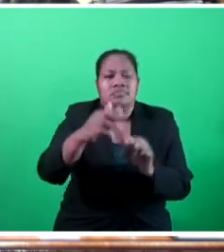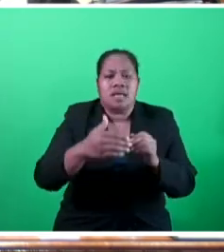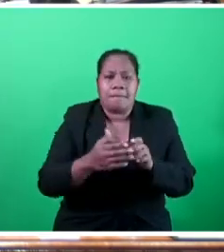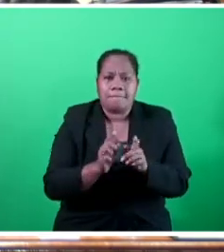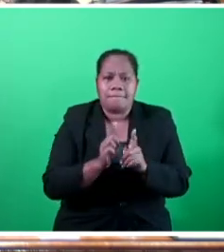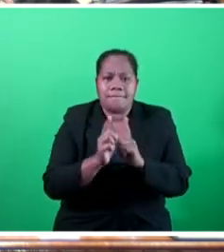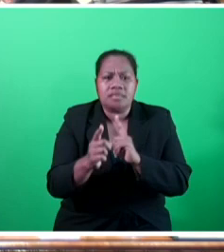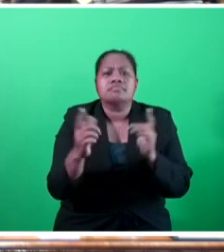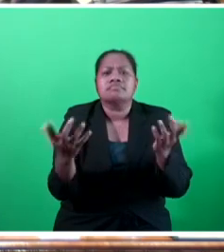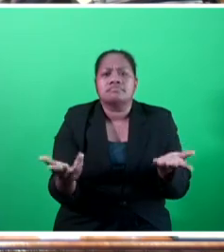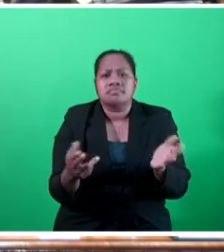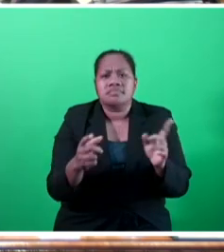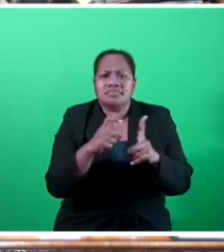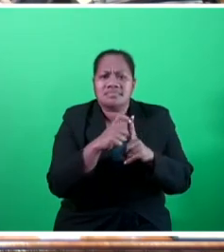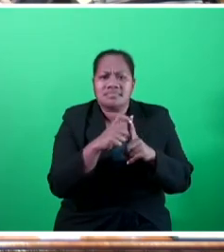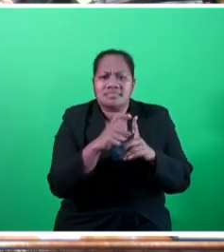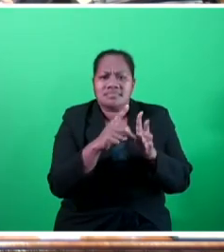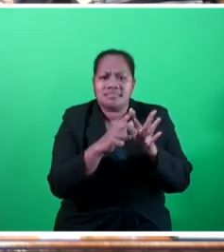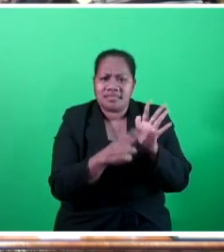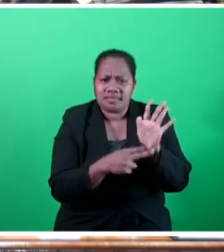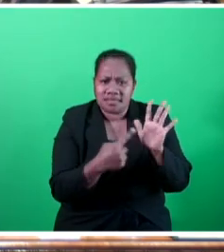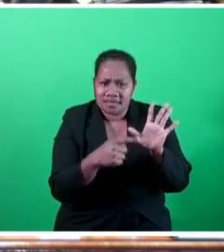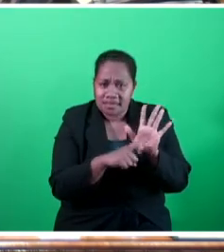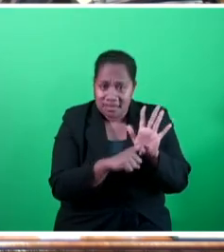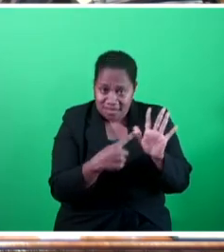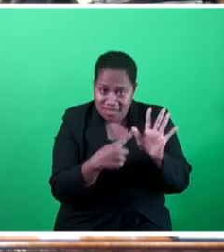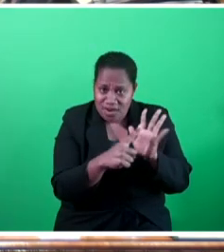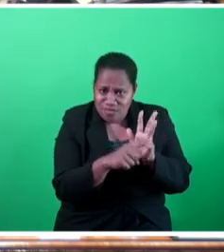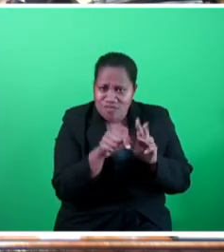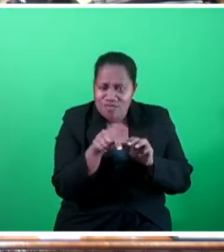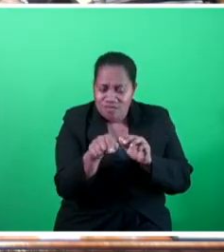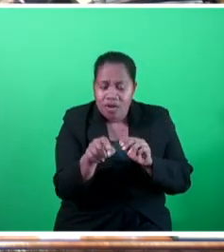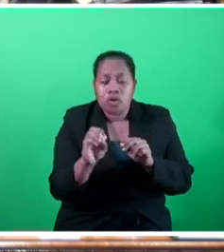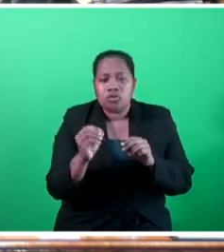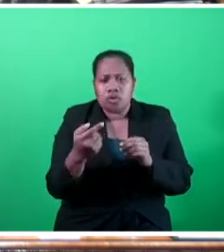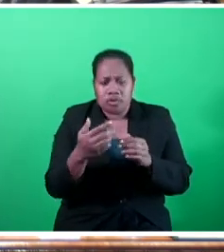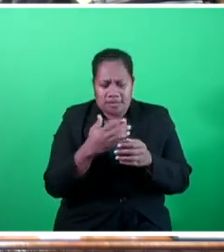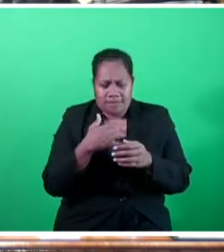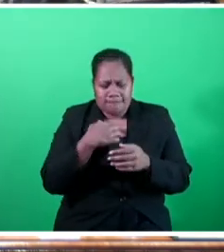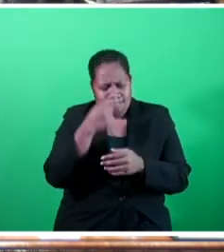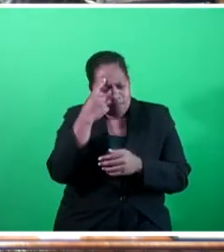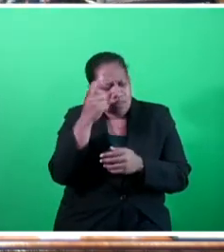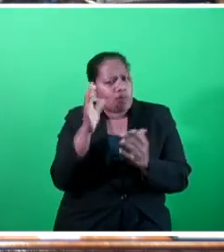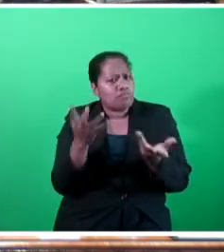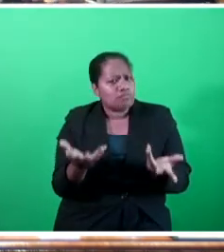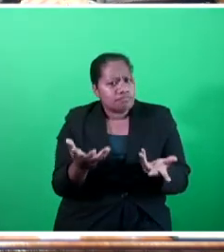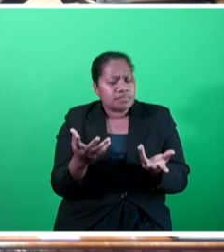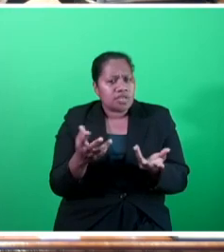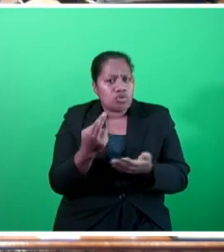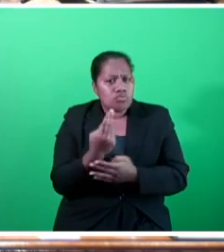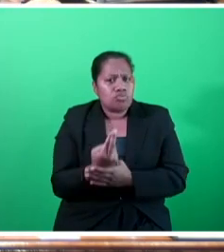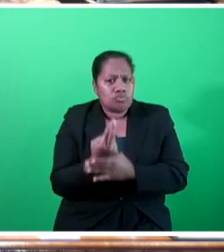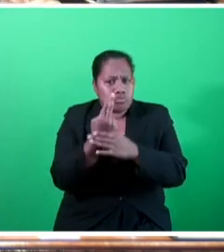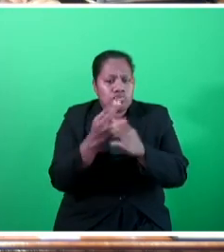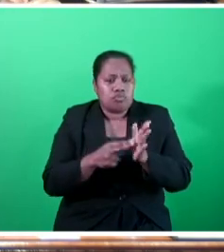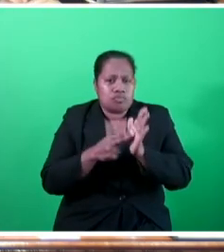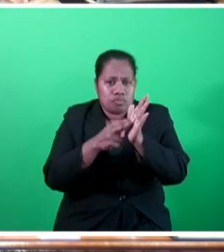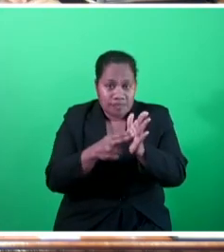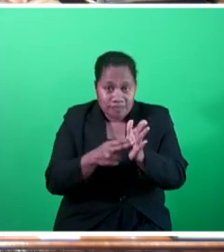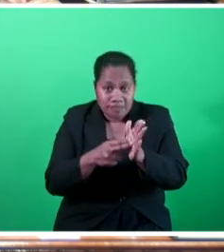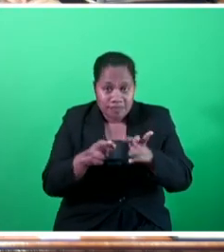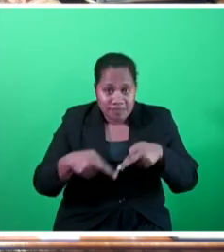So, Mr. Speaker, sir, now, of course, the idea is to rehabilitate Nadi River, or elevate the flood